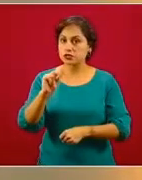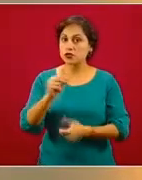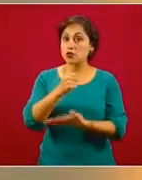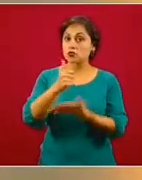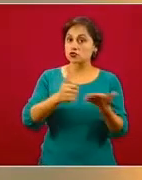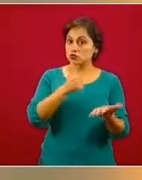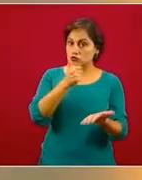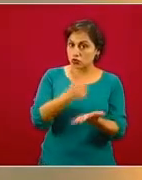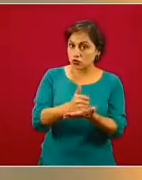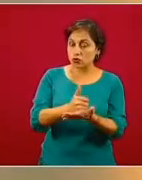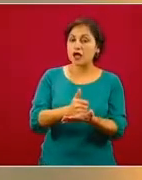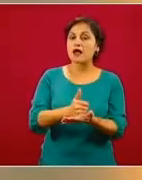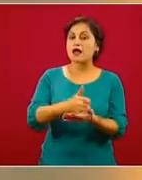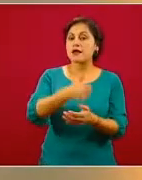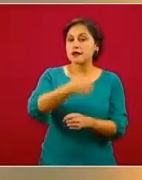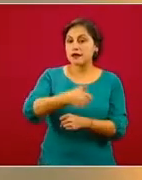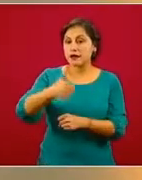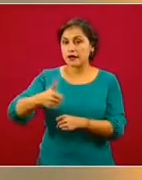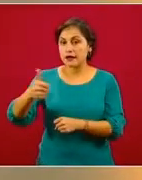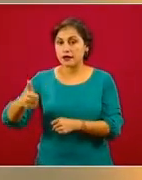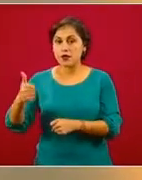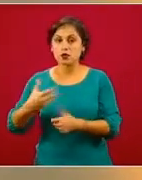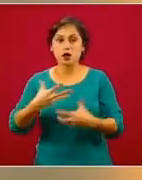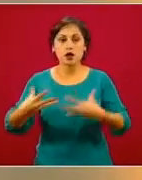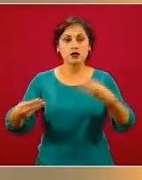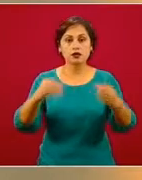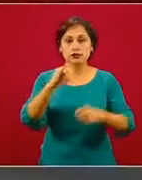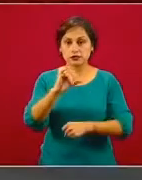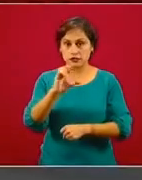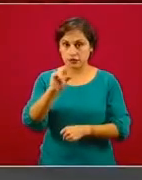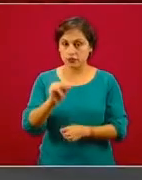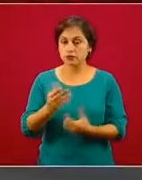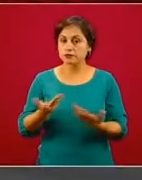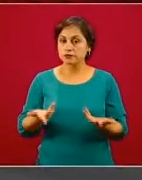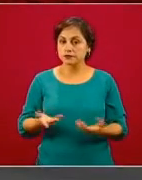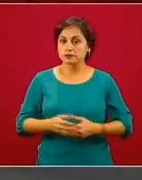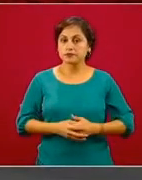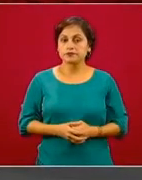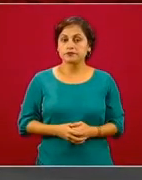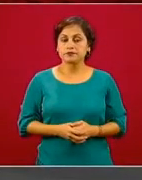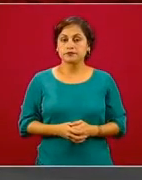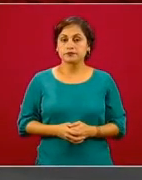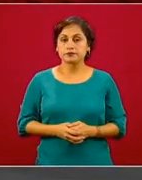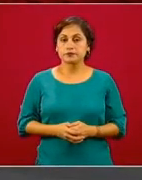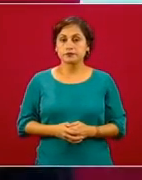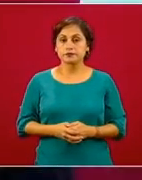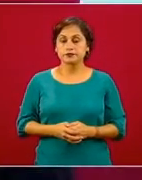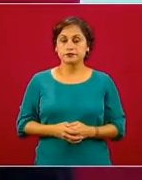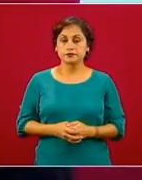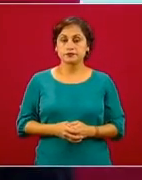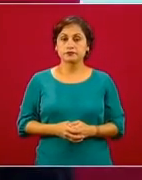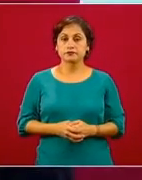the epidemic period and the cities that are seeing the highest levels across the country.